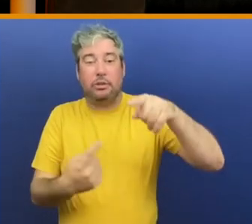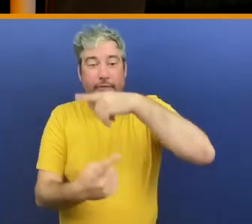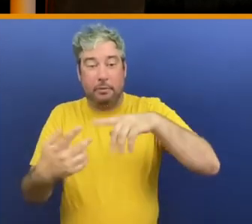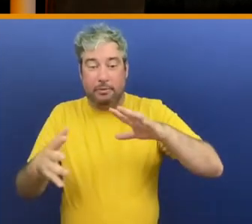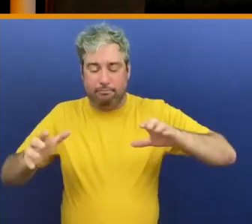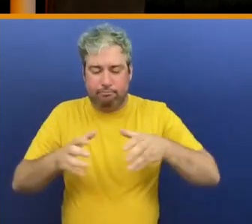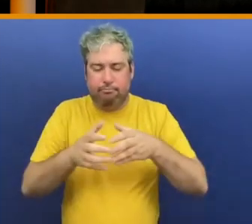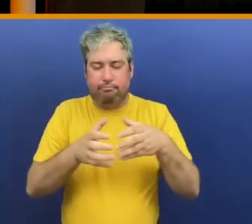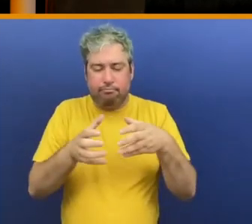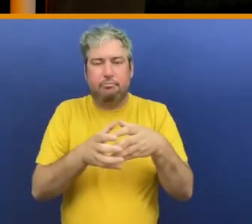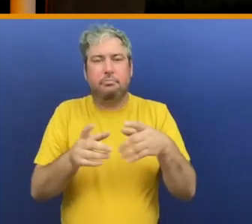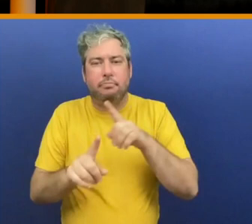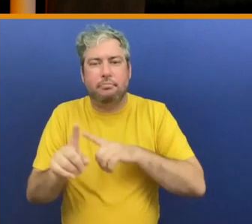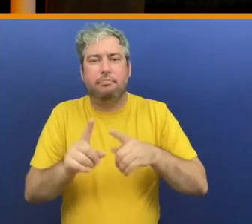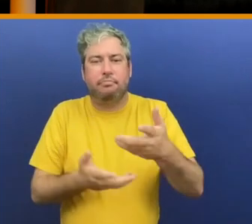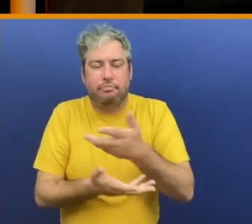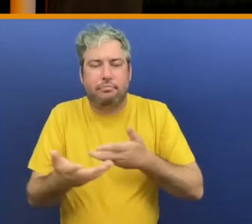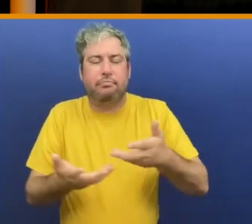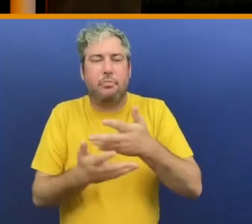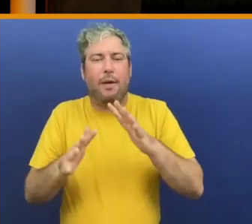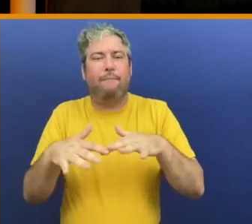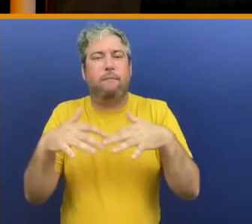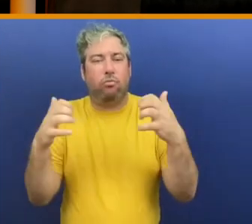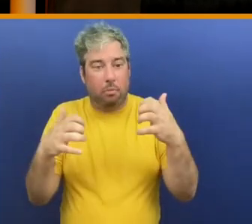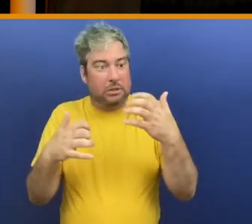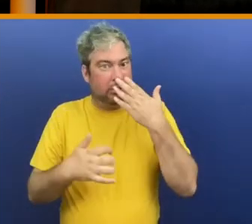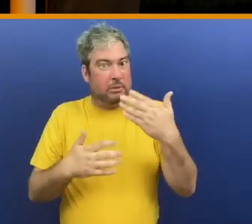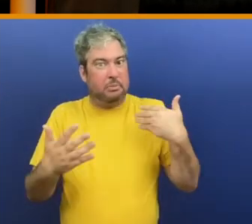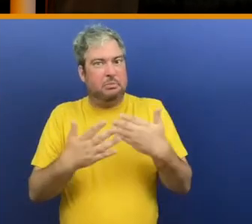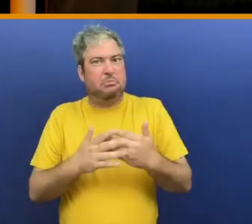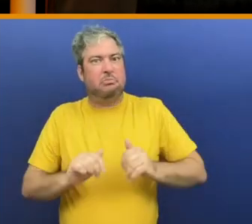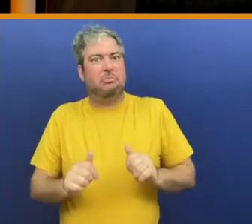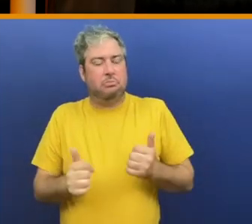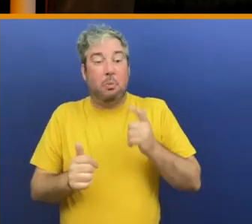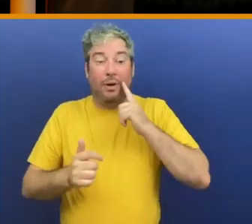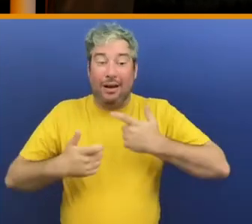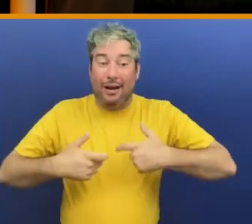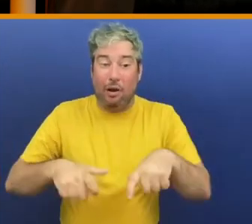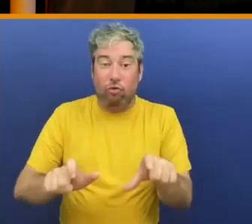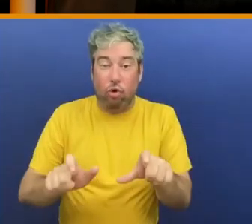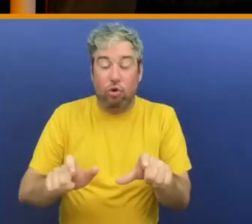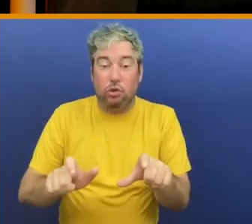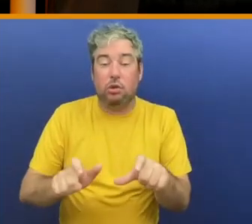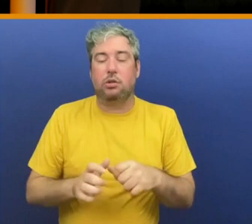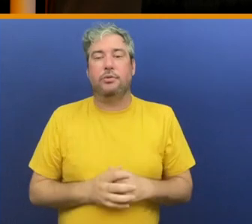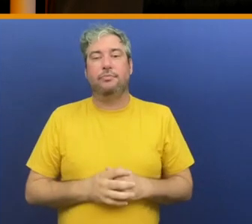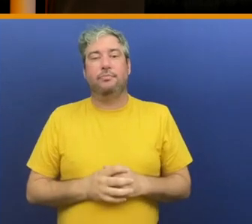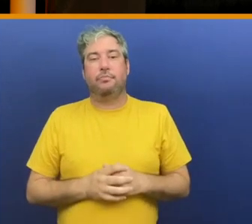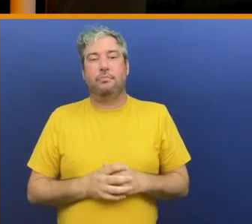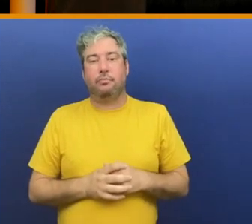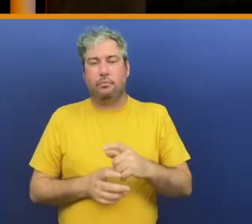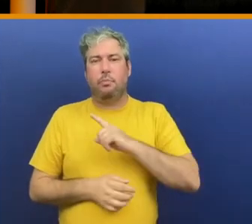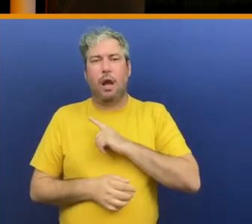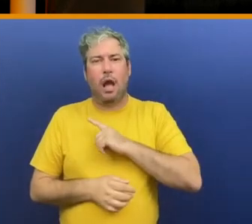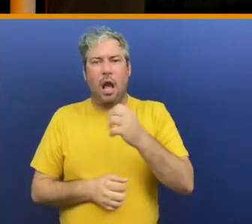very well and will continue. So the reason there are several agenda items to deal with this is that references to these party bodies